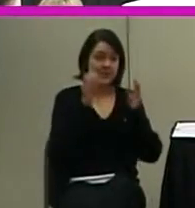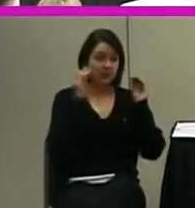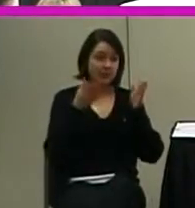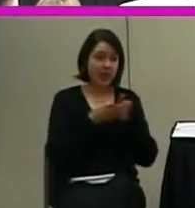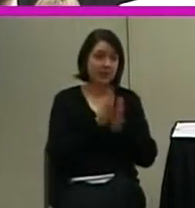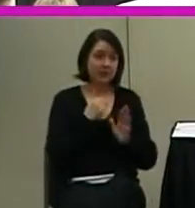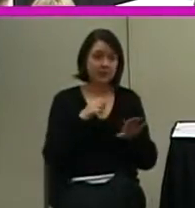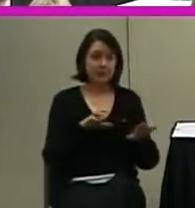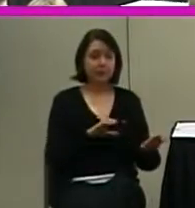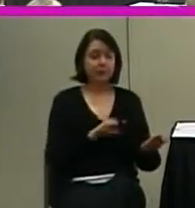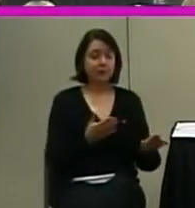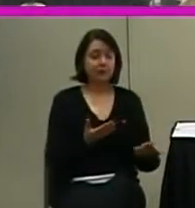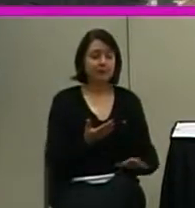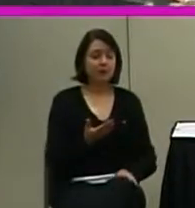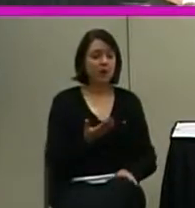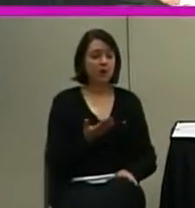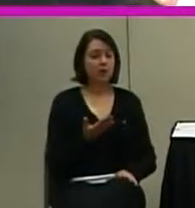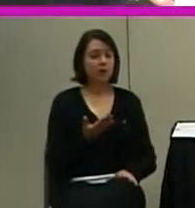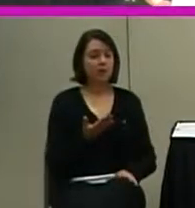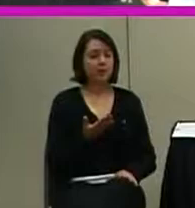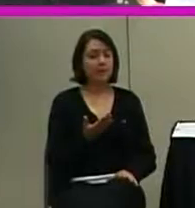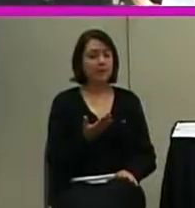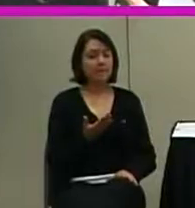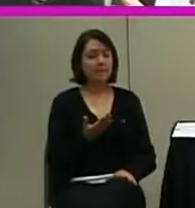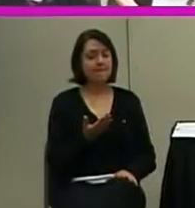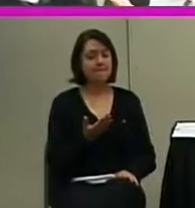me to do. So,